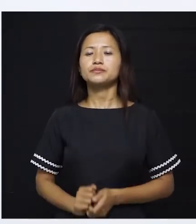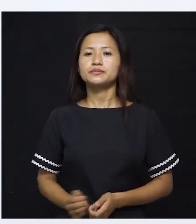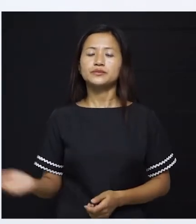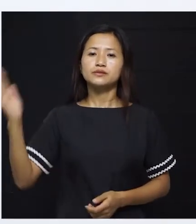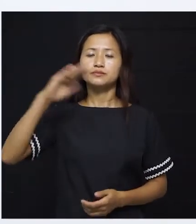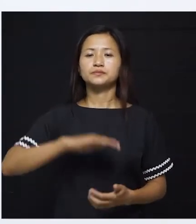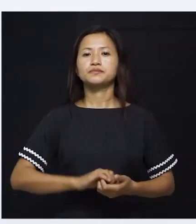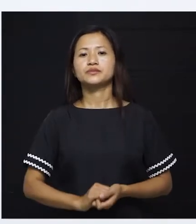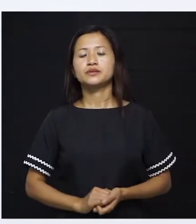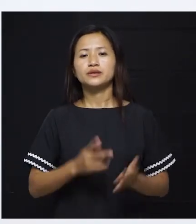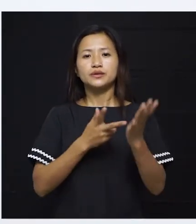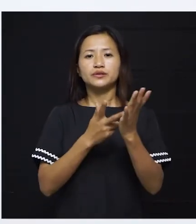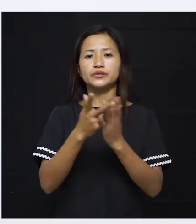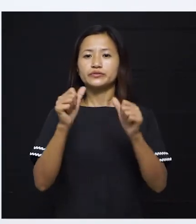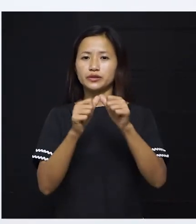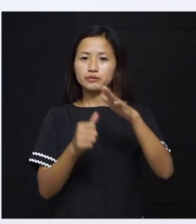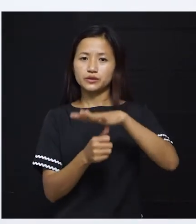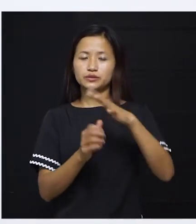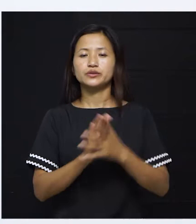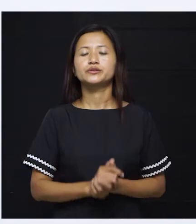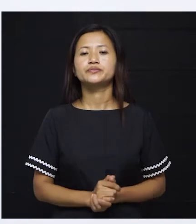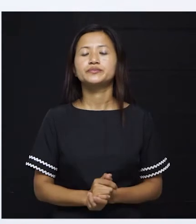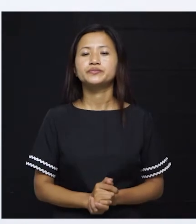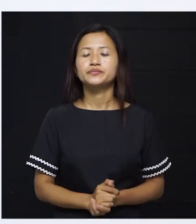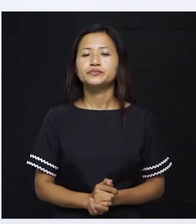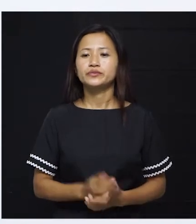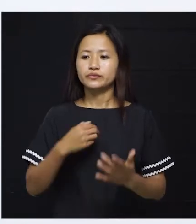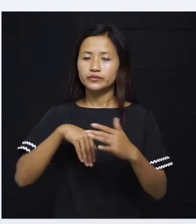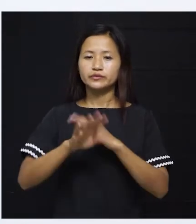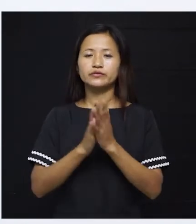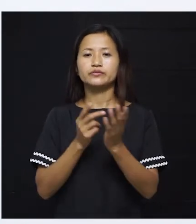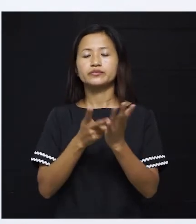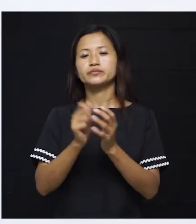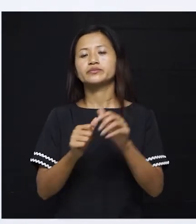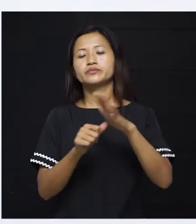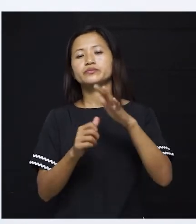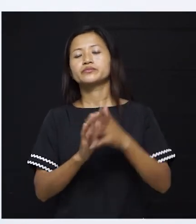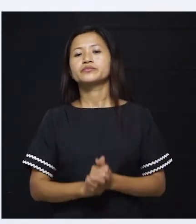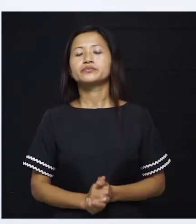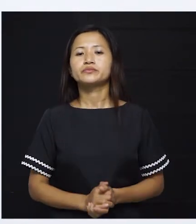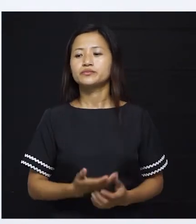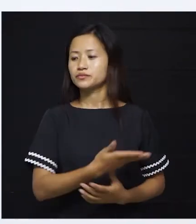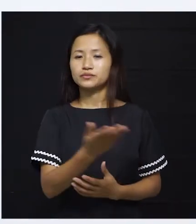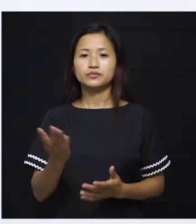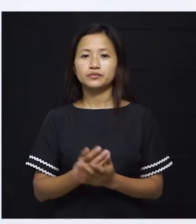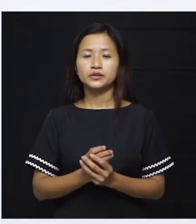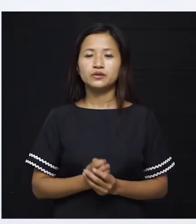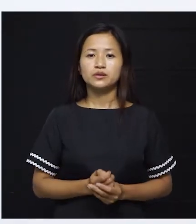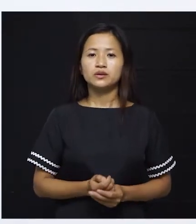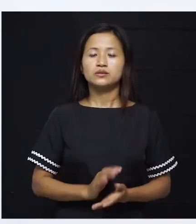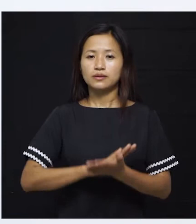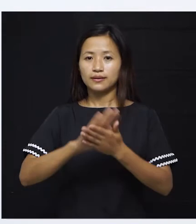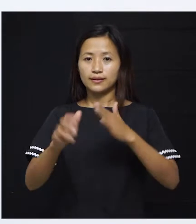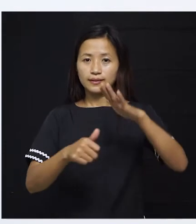the village administration. So in village administration, what they do is the head